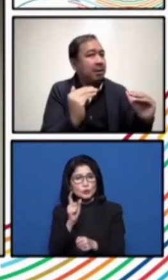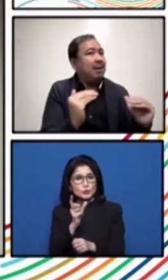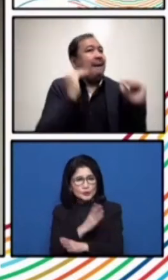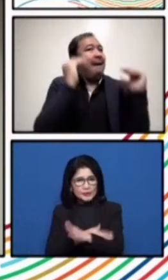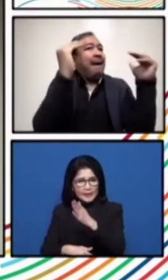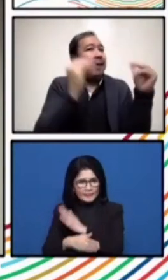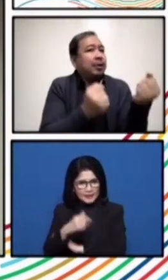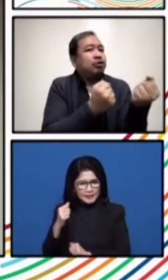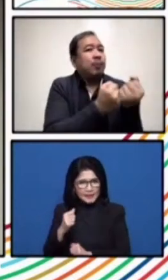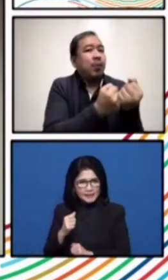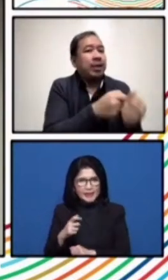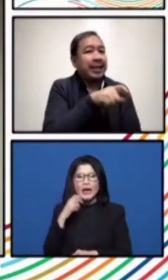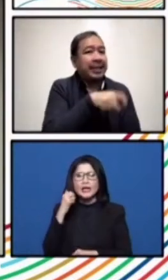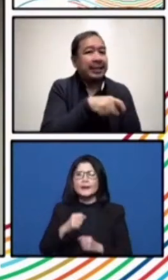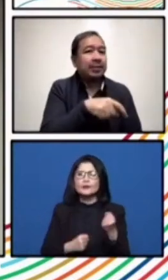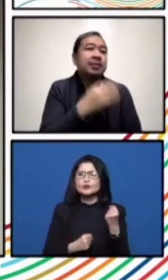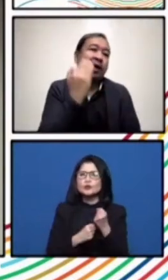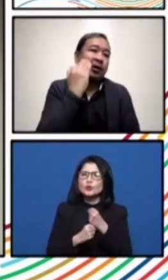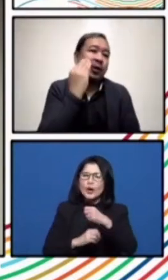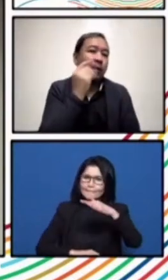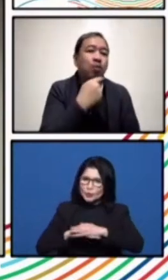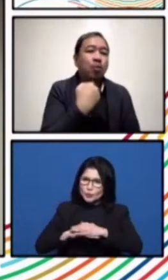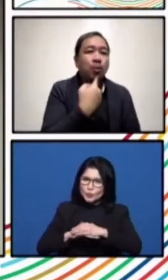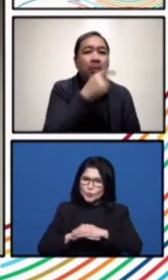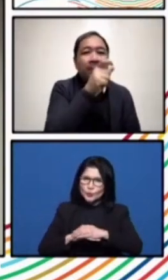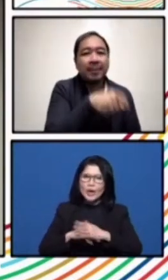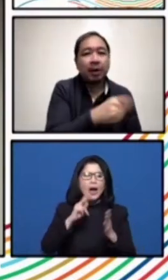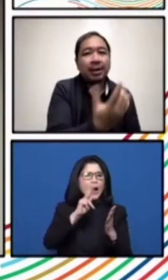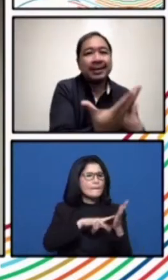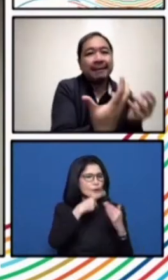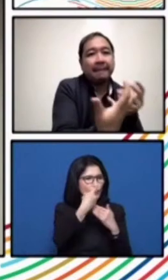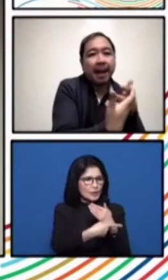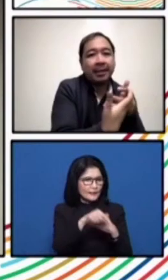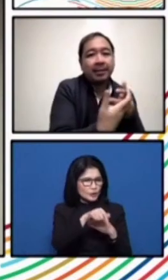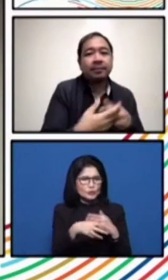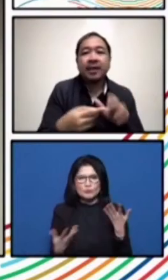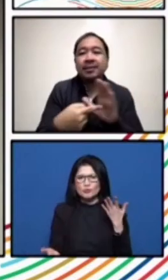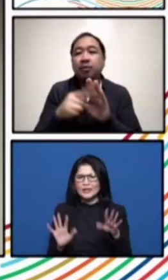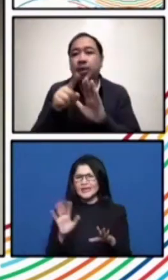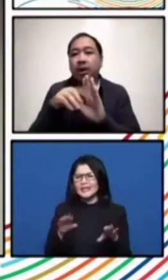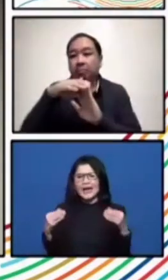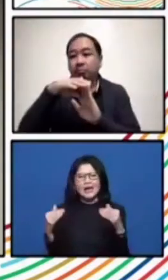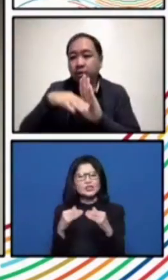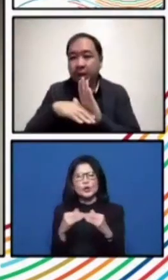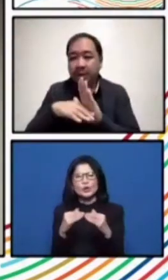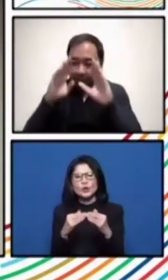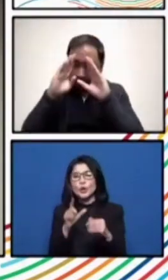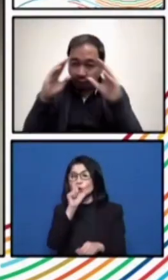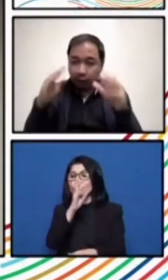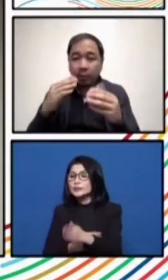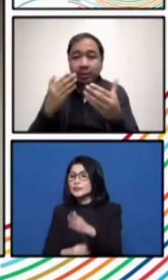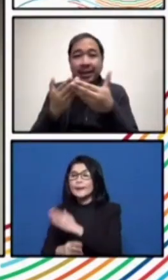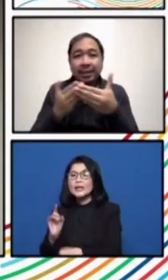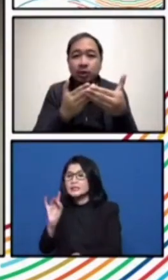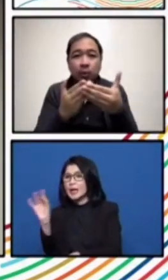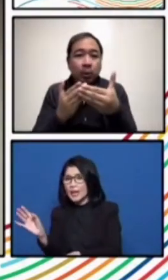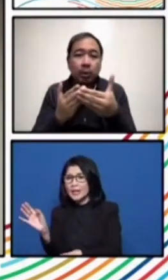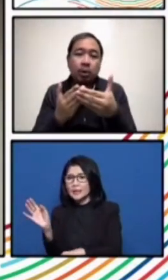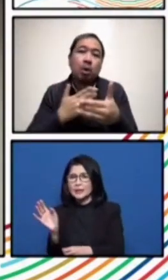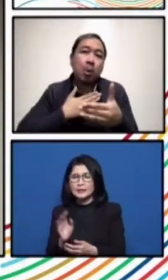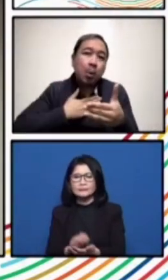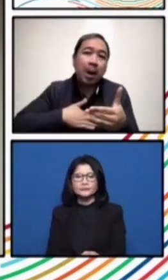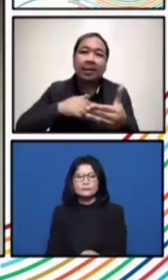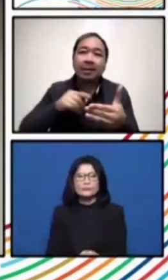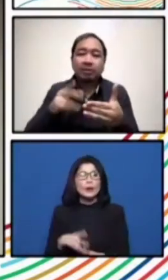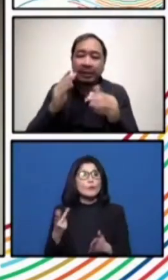who is eligible for that program a different program let's say in the school wants to address all children who have any level of difficulty